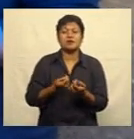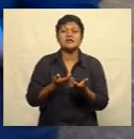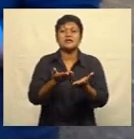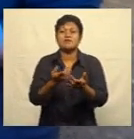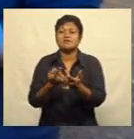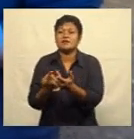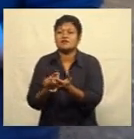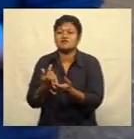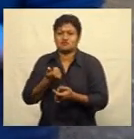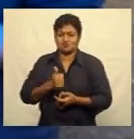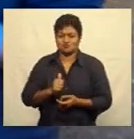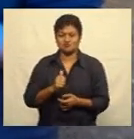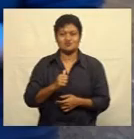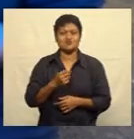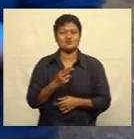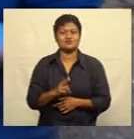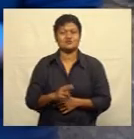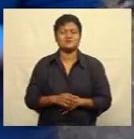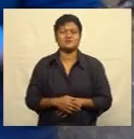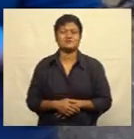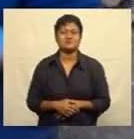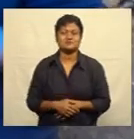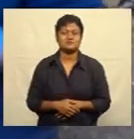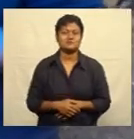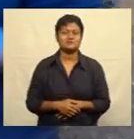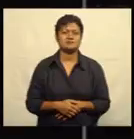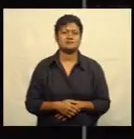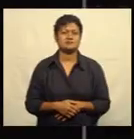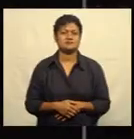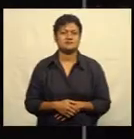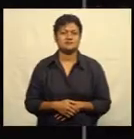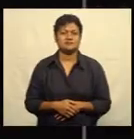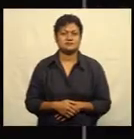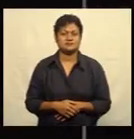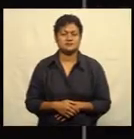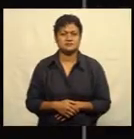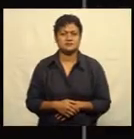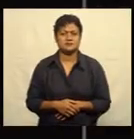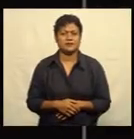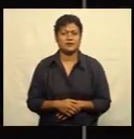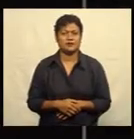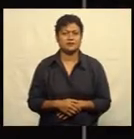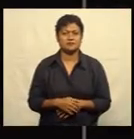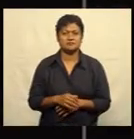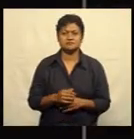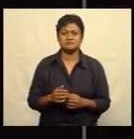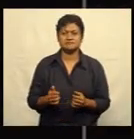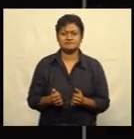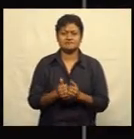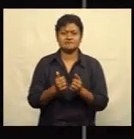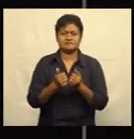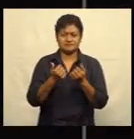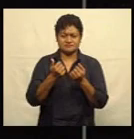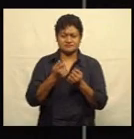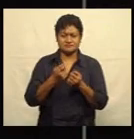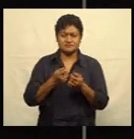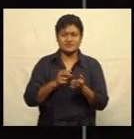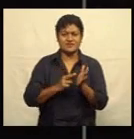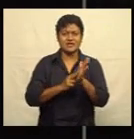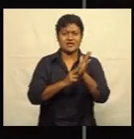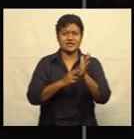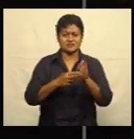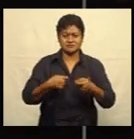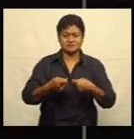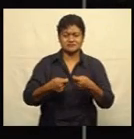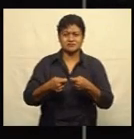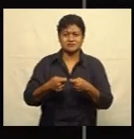they purchase their goods. Lena Reese, FBC News. A number of Nandi market vendors have had to fork out